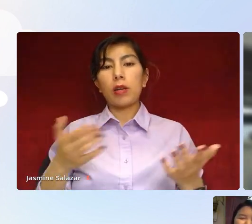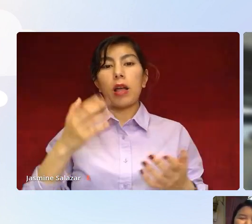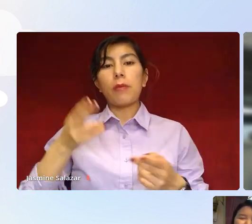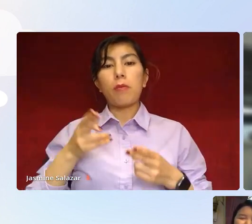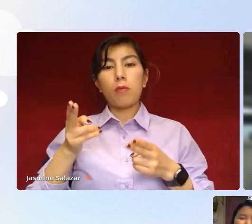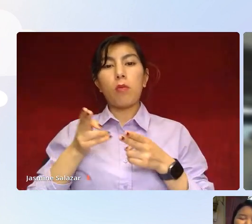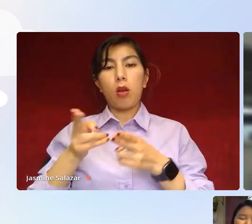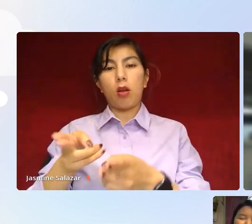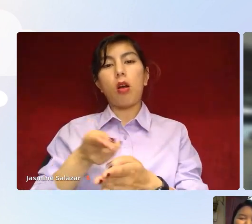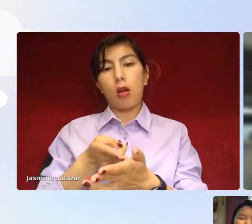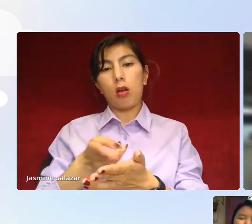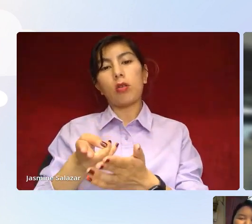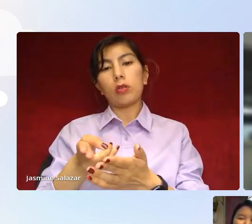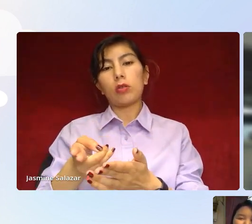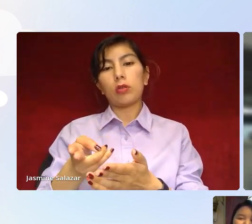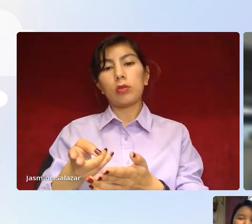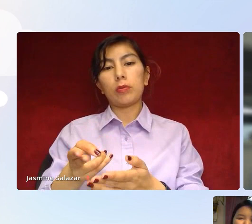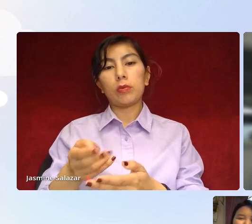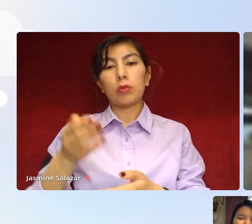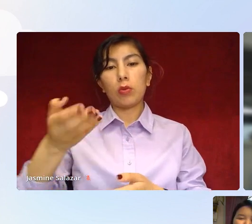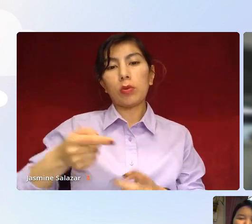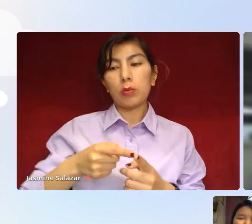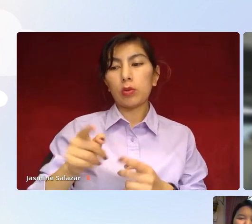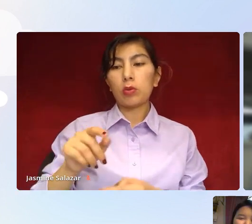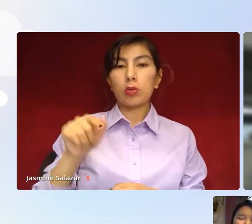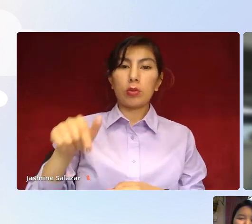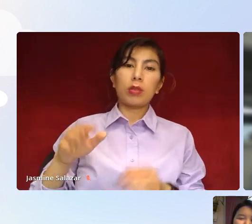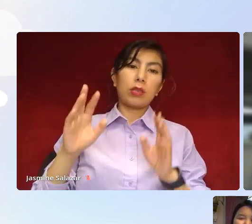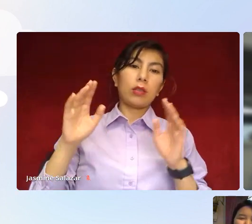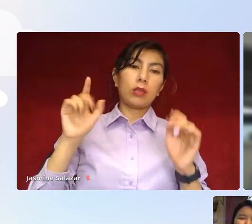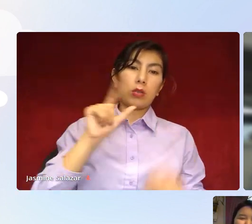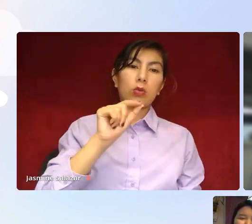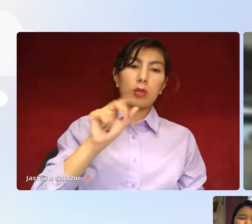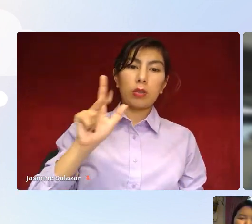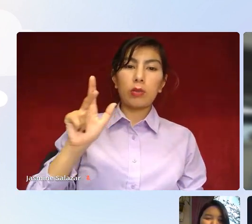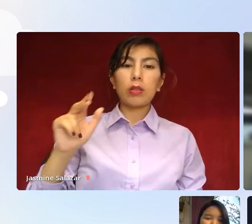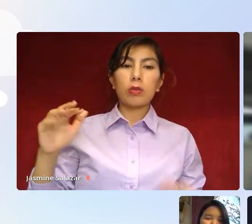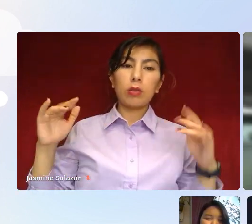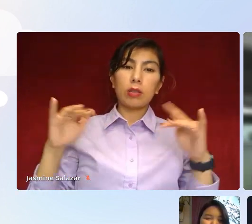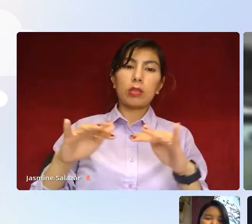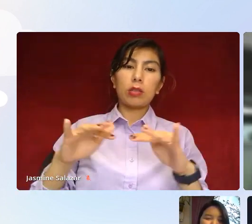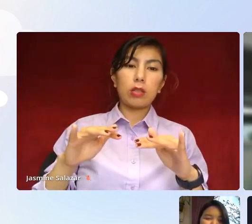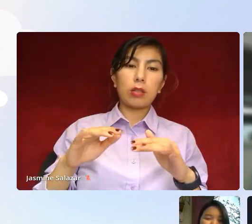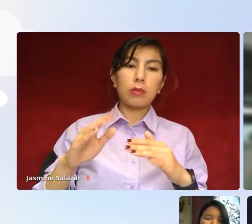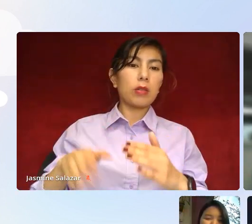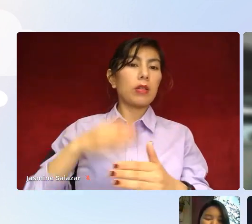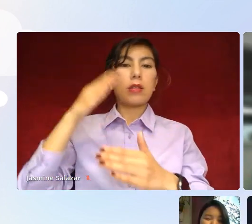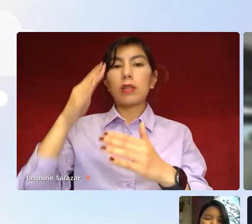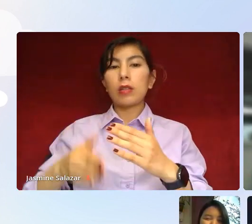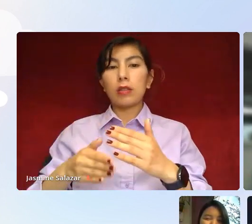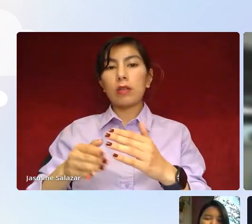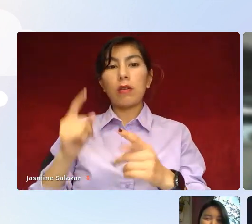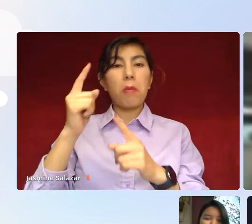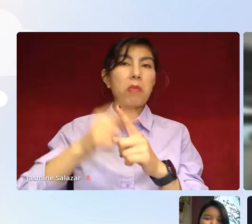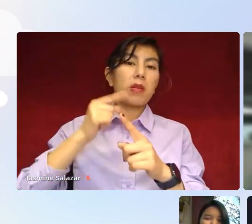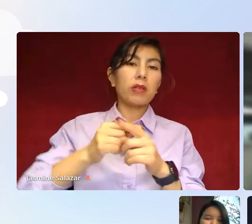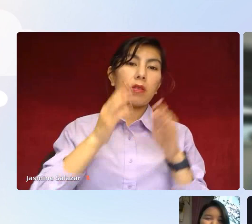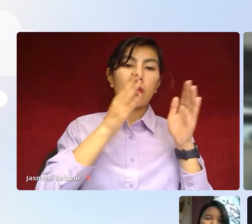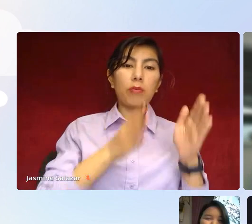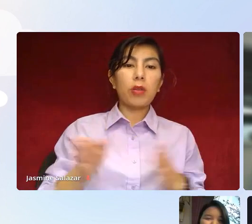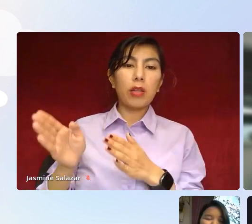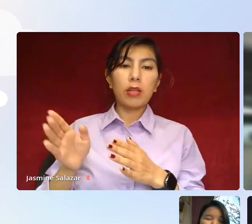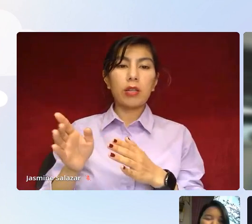NTTAC's 2023 System of Care Summit. This summit is the culmination of months of planning by NTTAC team